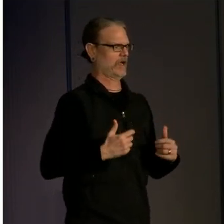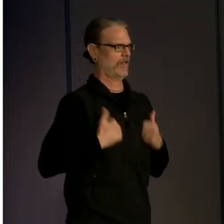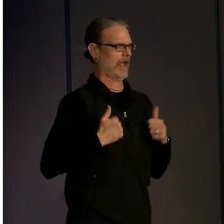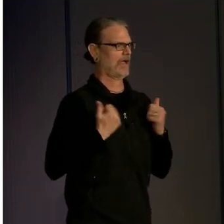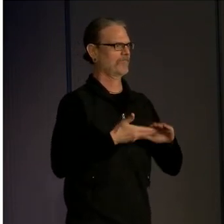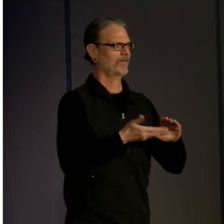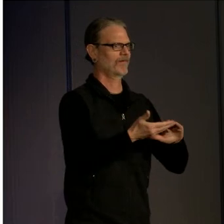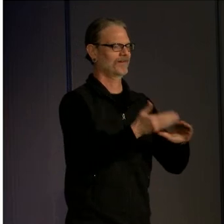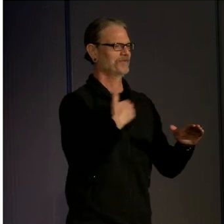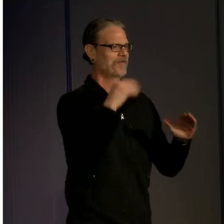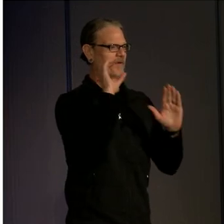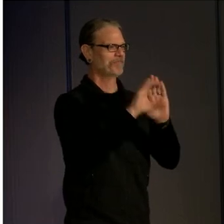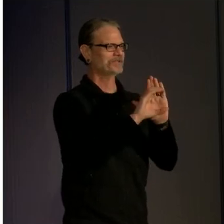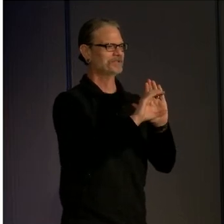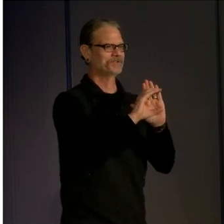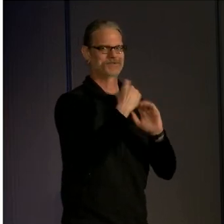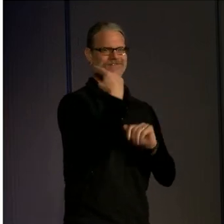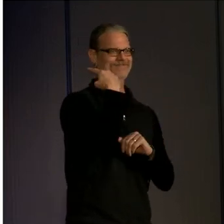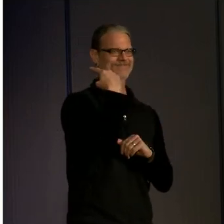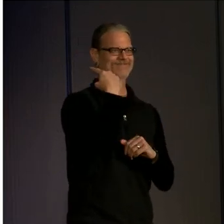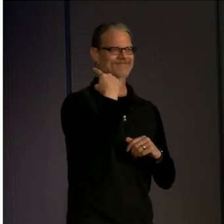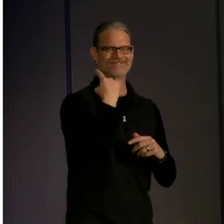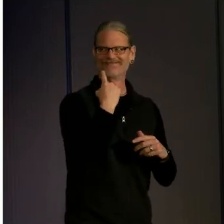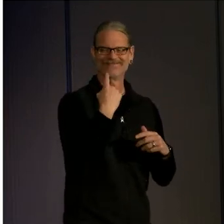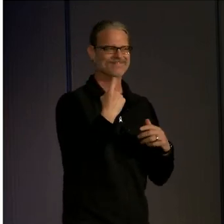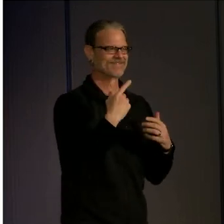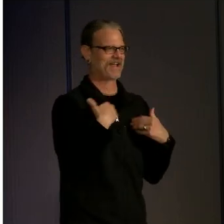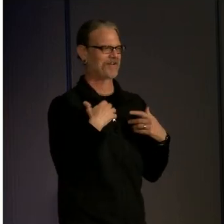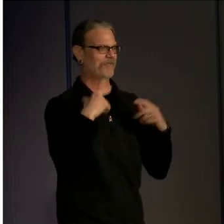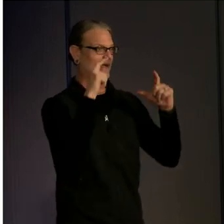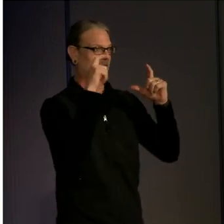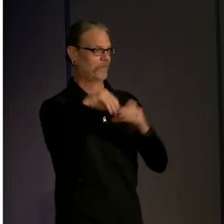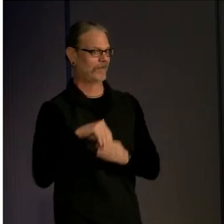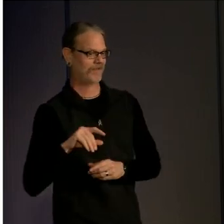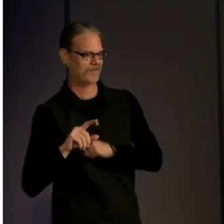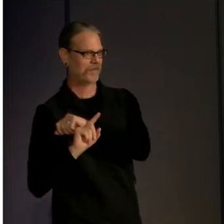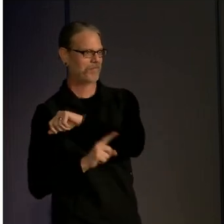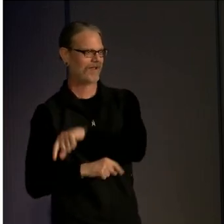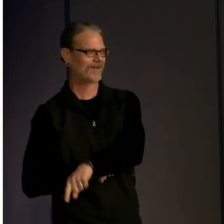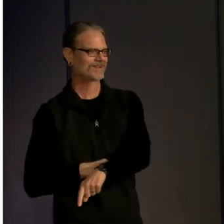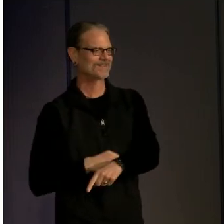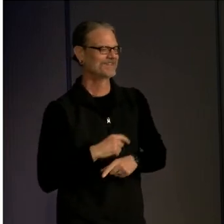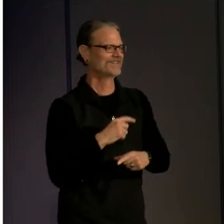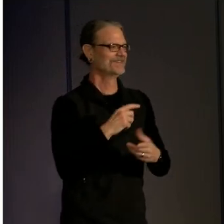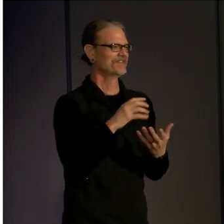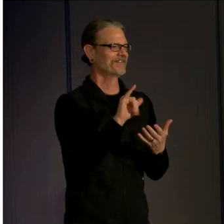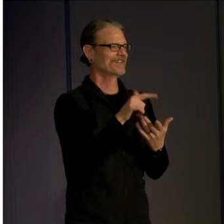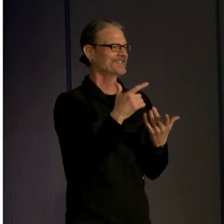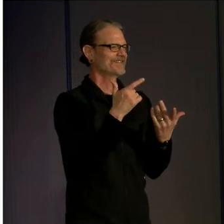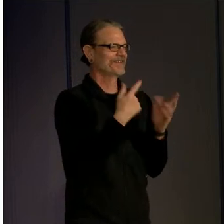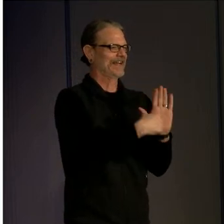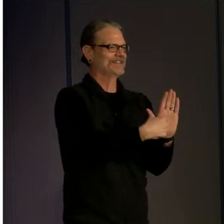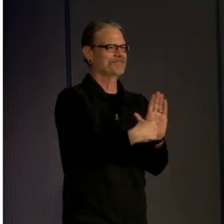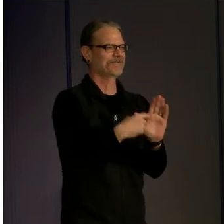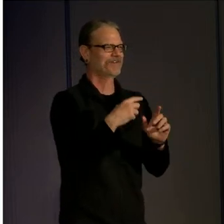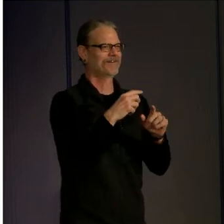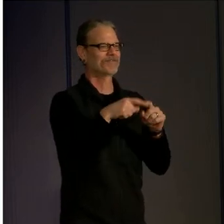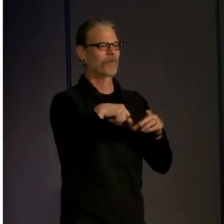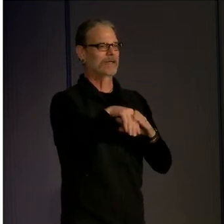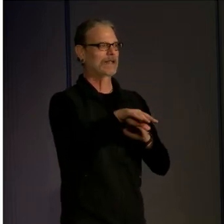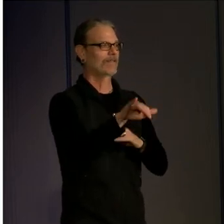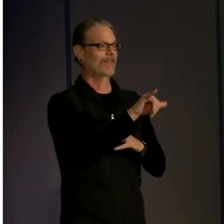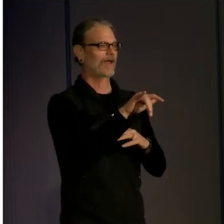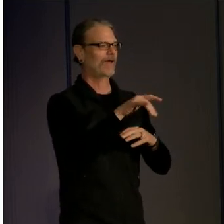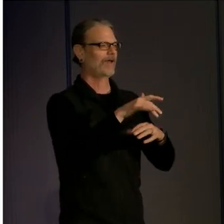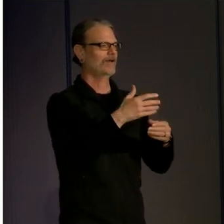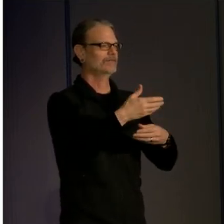on the screen of the camera in this bag. And I also have an example of Pecan going through the trade show. Now, I'm from